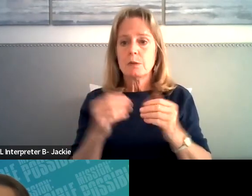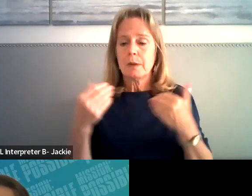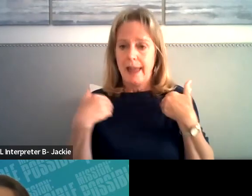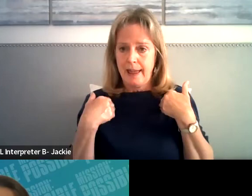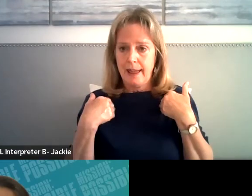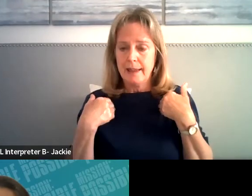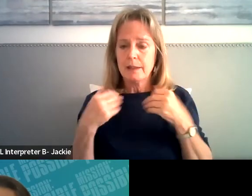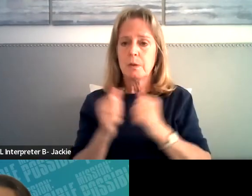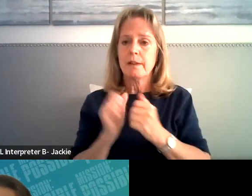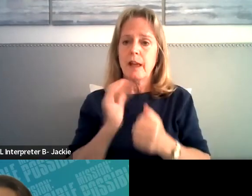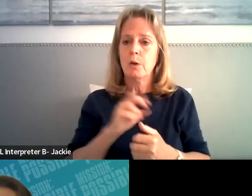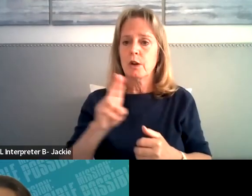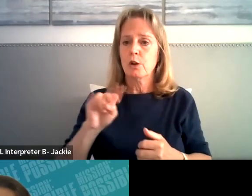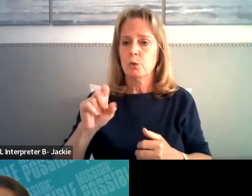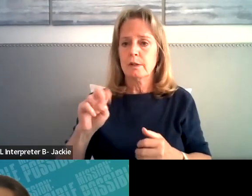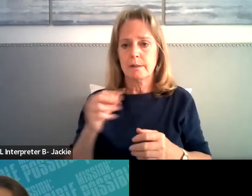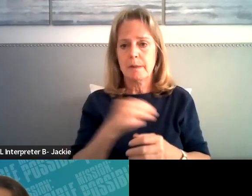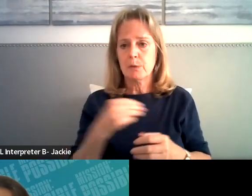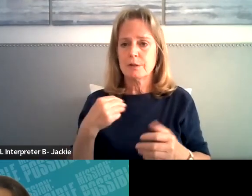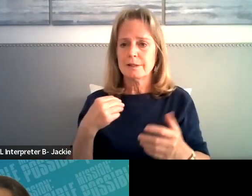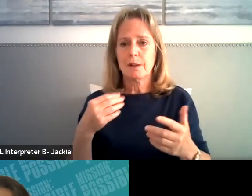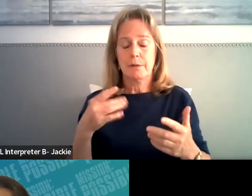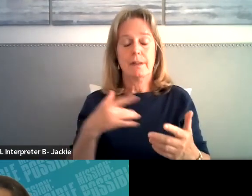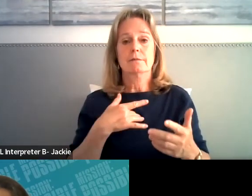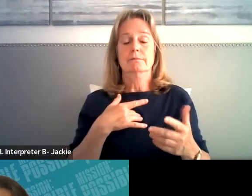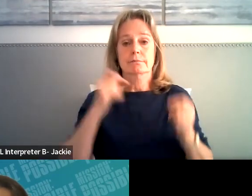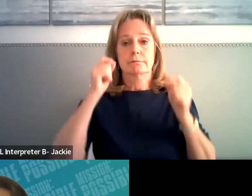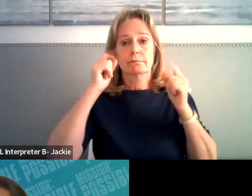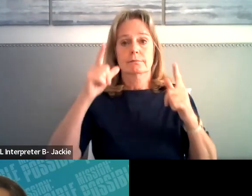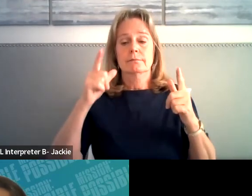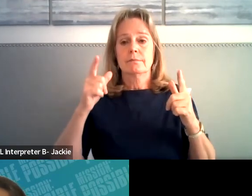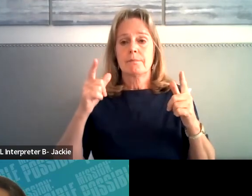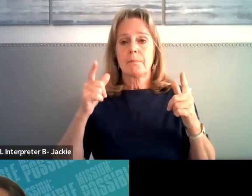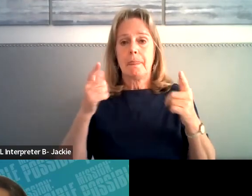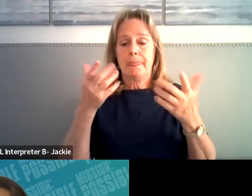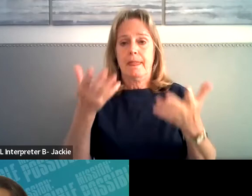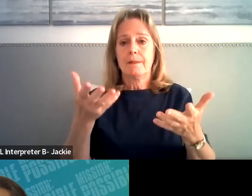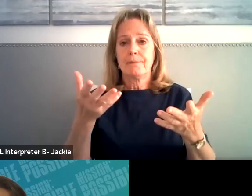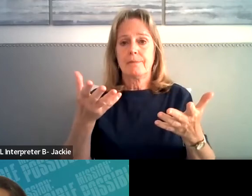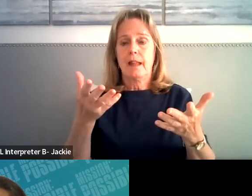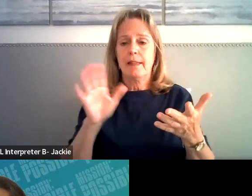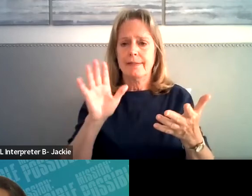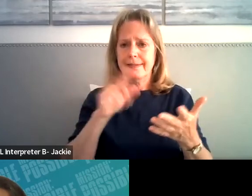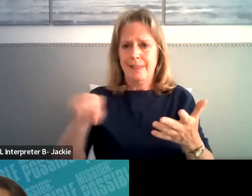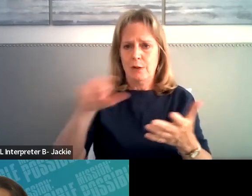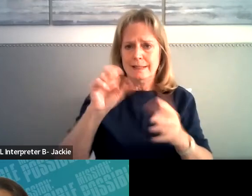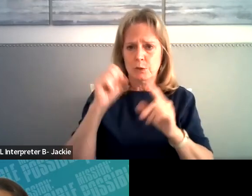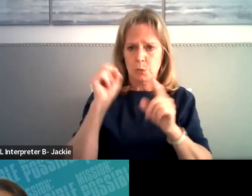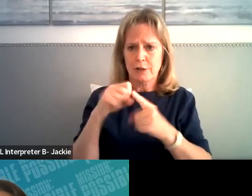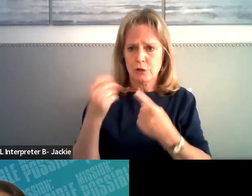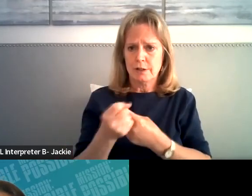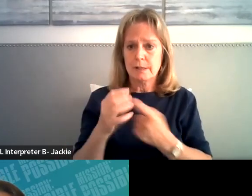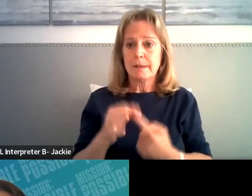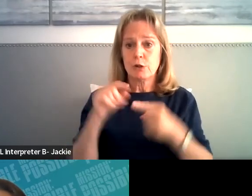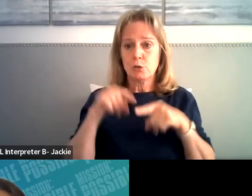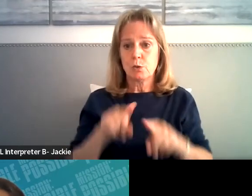with our union members, which also opened our eyes with the situation that they were in, especially during